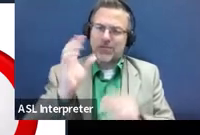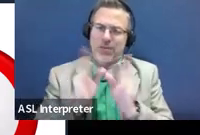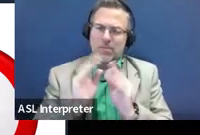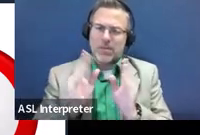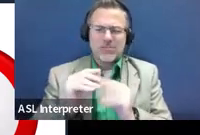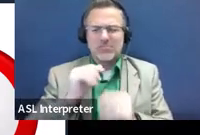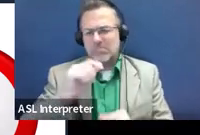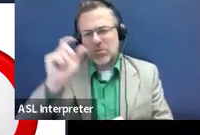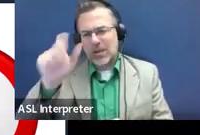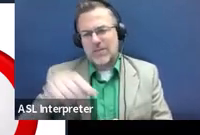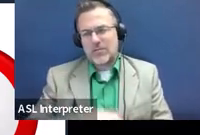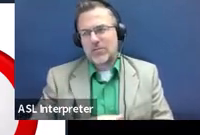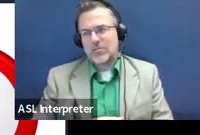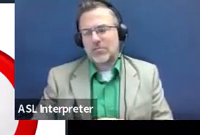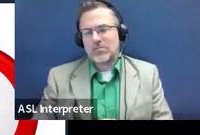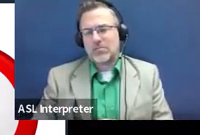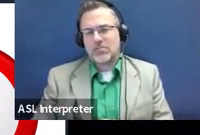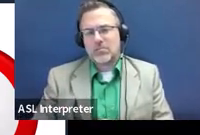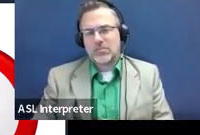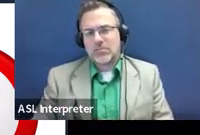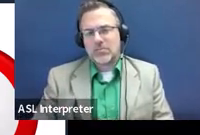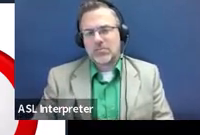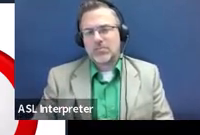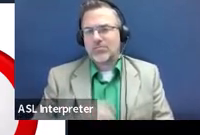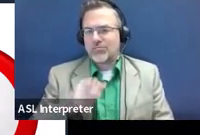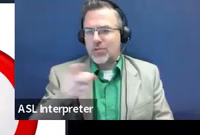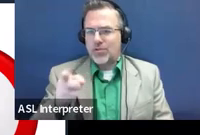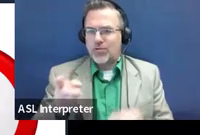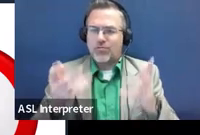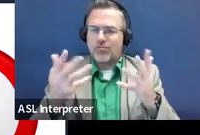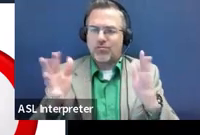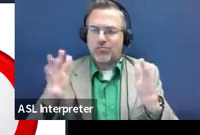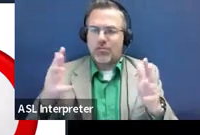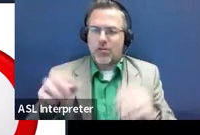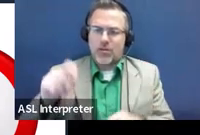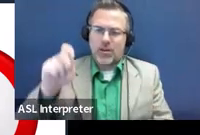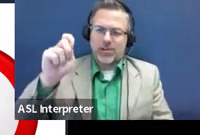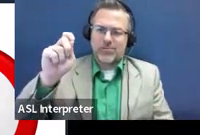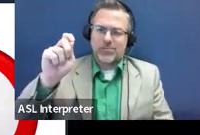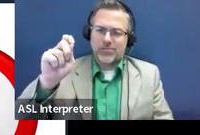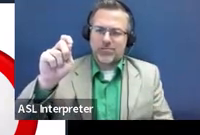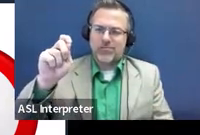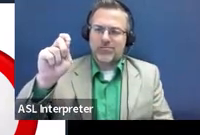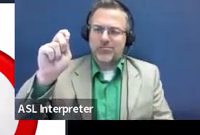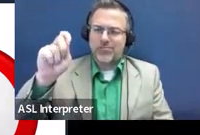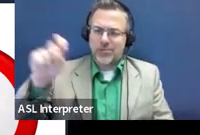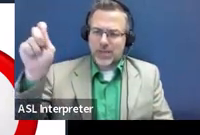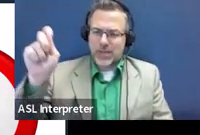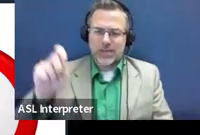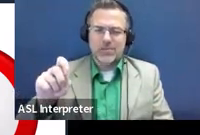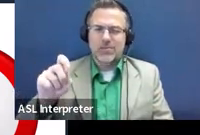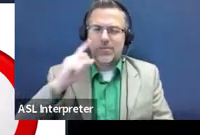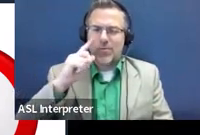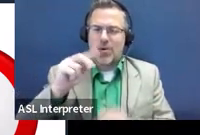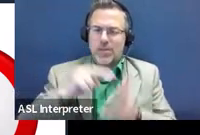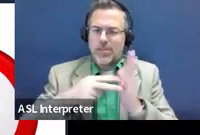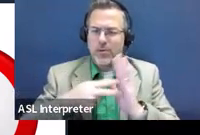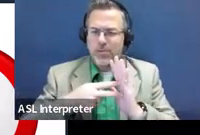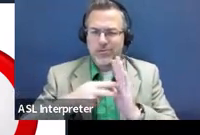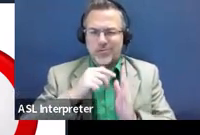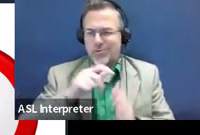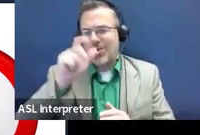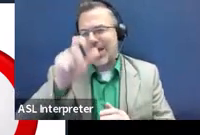annual meeting, but you don't need to say that because you've already checked that on the purposes. So there's no need to make that